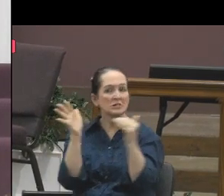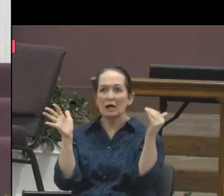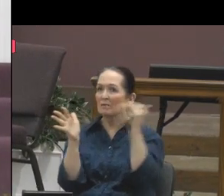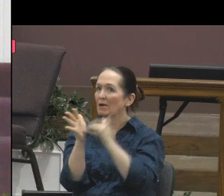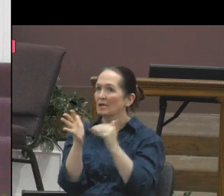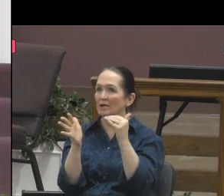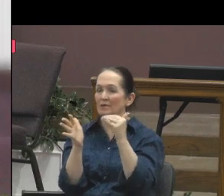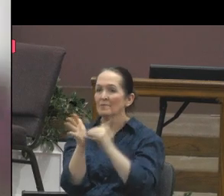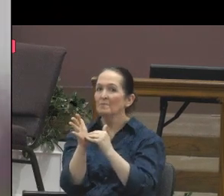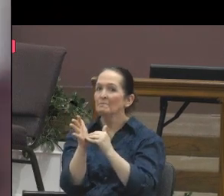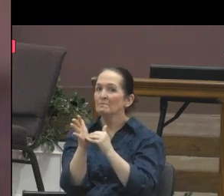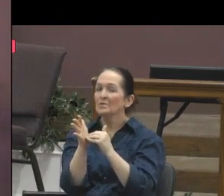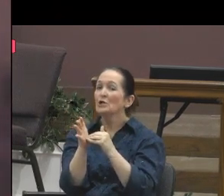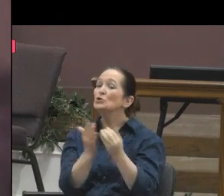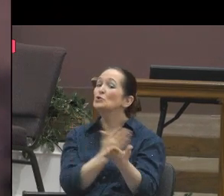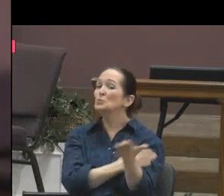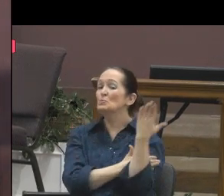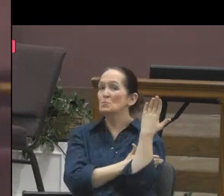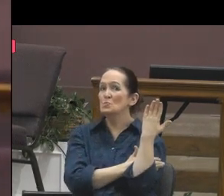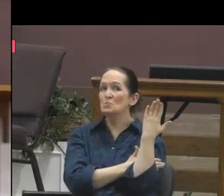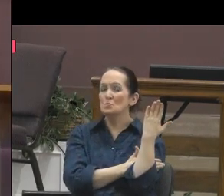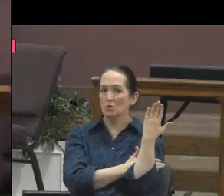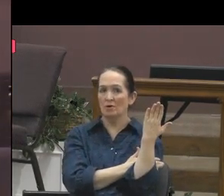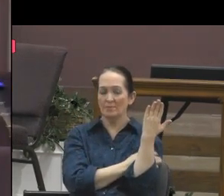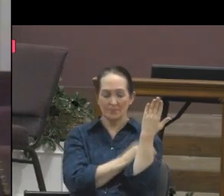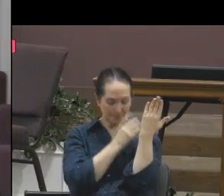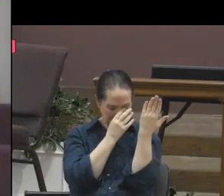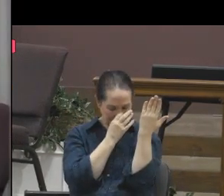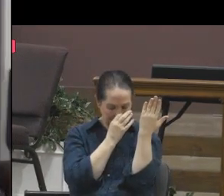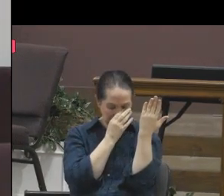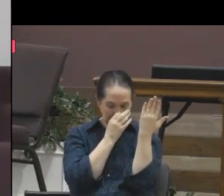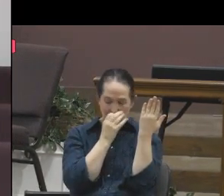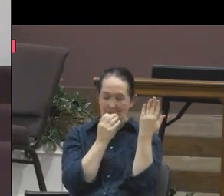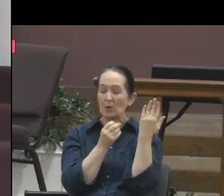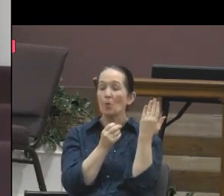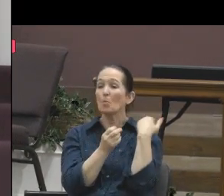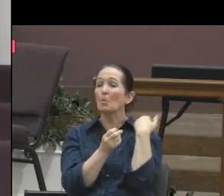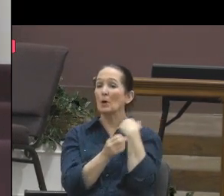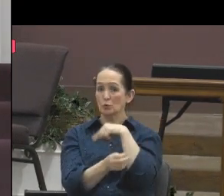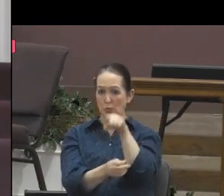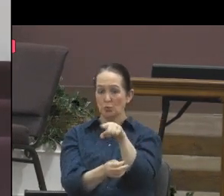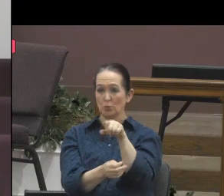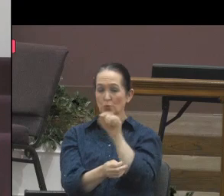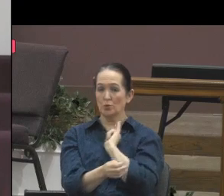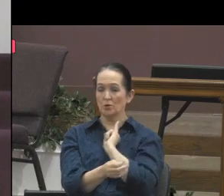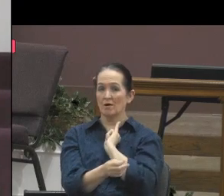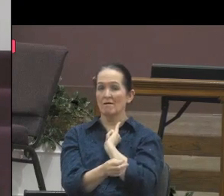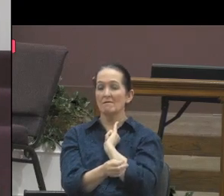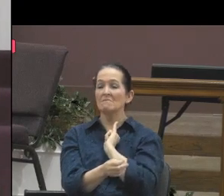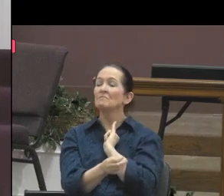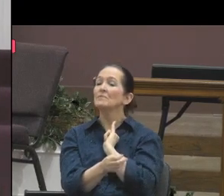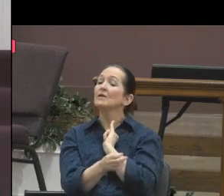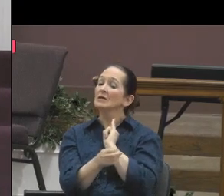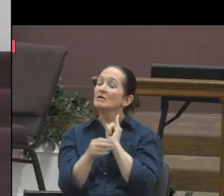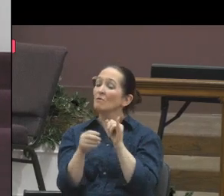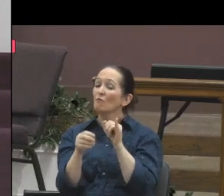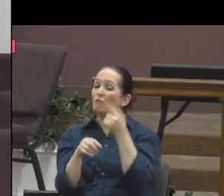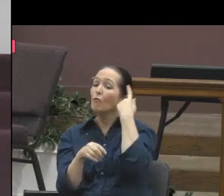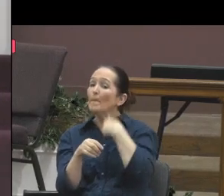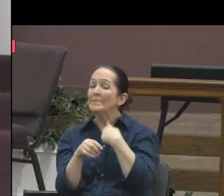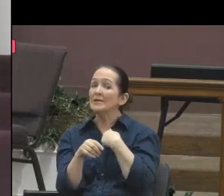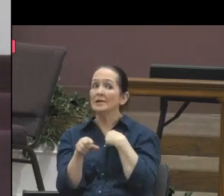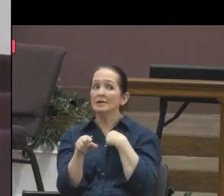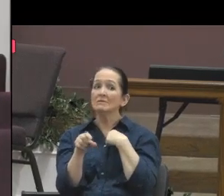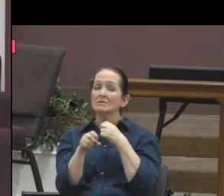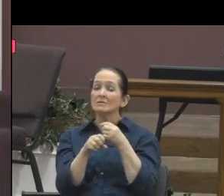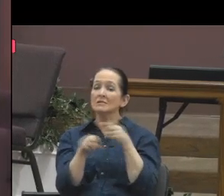again. And so this morning, I want to remind you and I, and this is as much for me as for you,